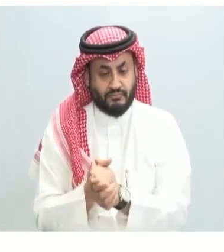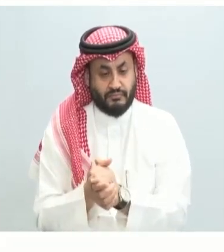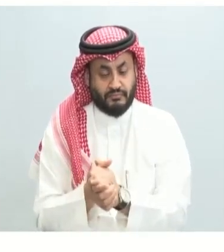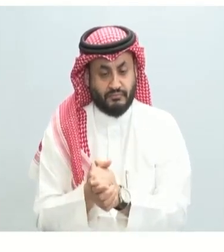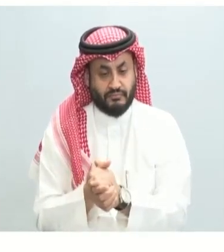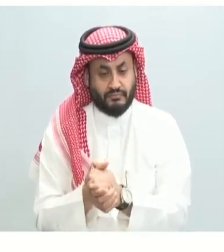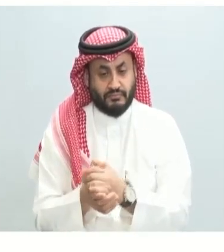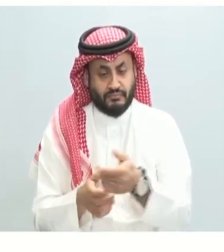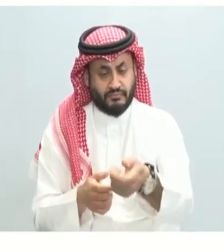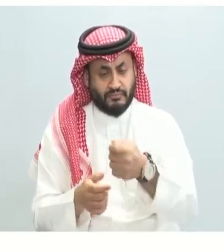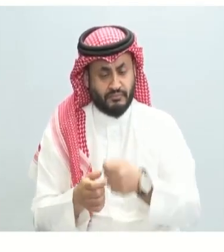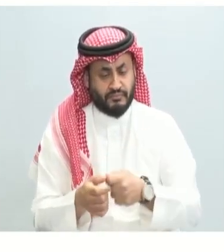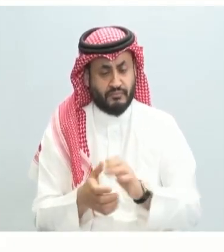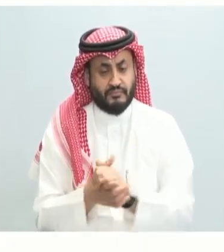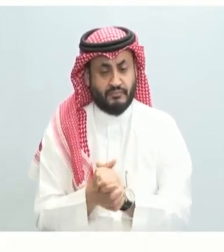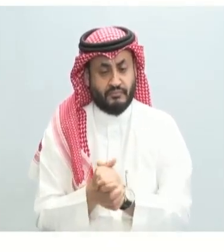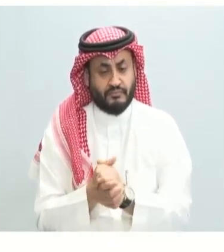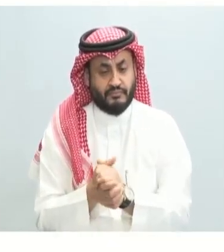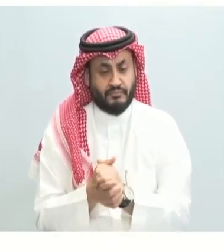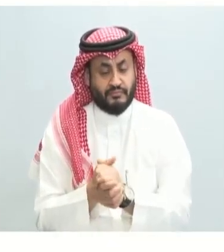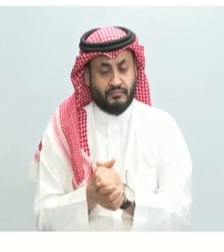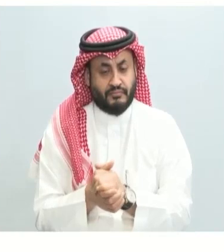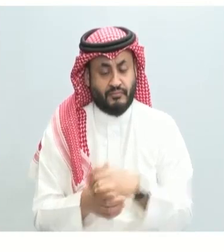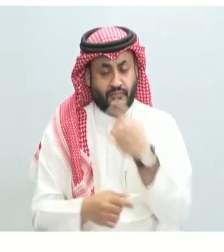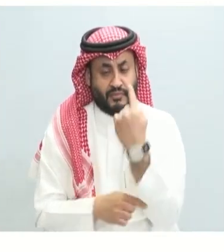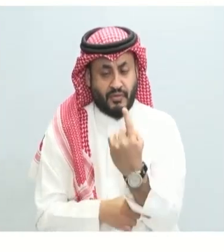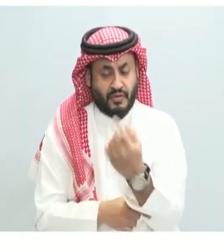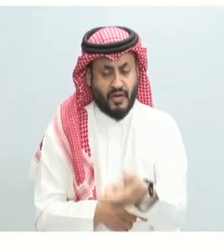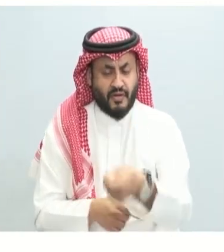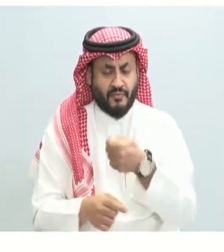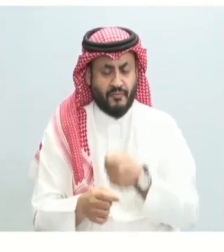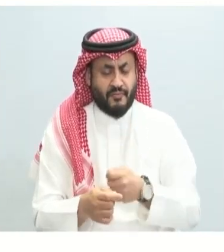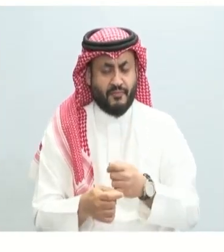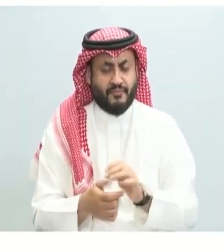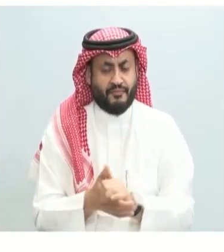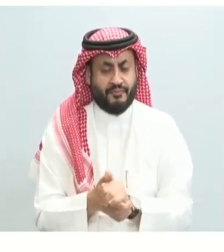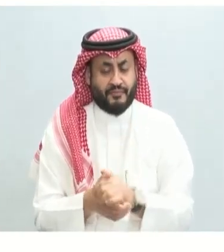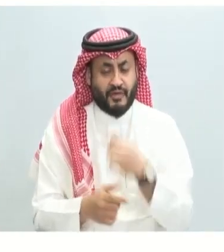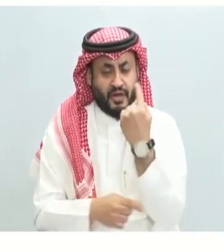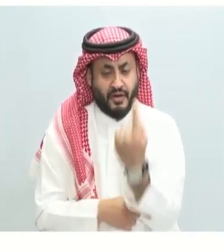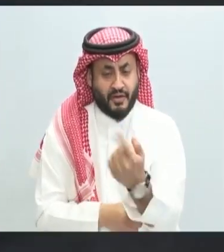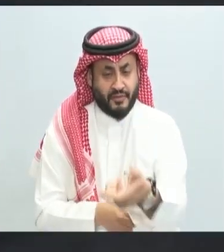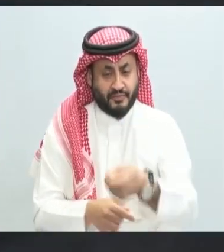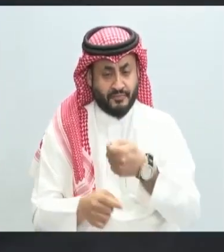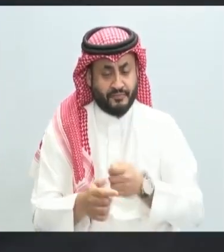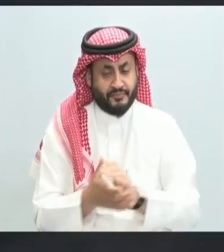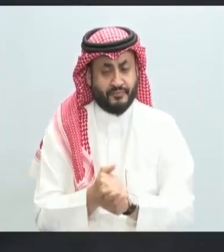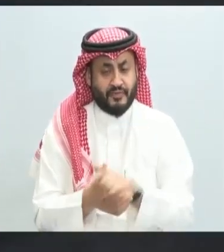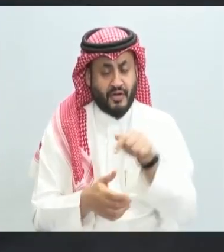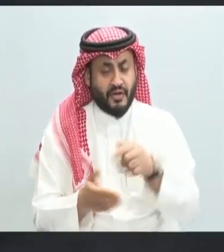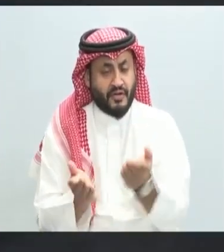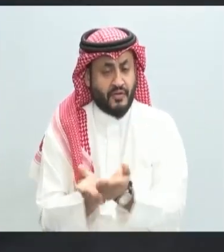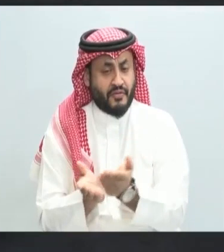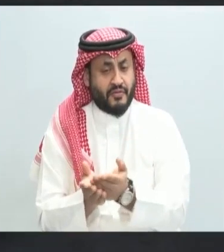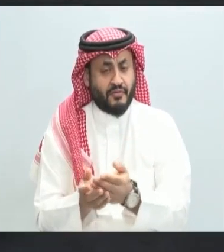borrowing things relay. Ask to borrow things. We said that if you want in your classroom